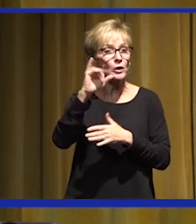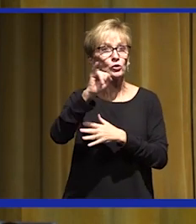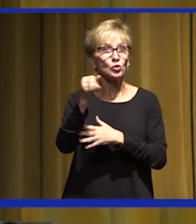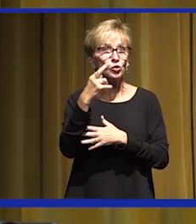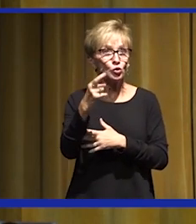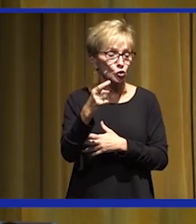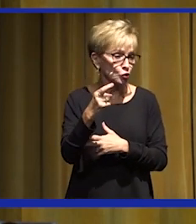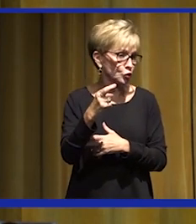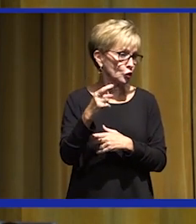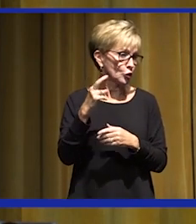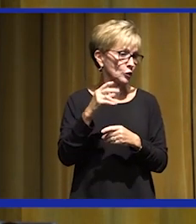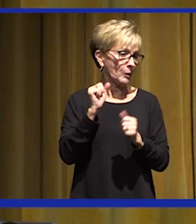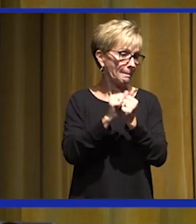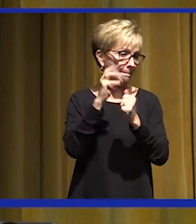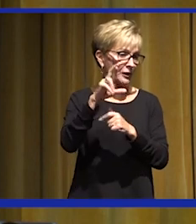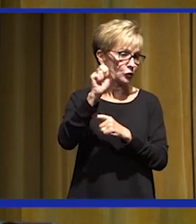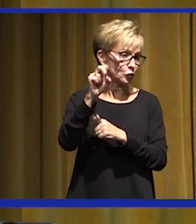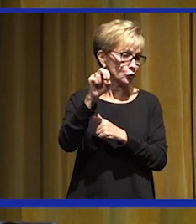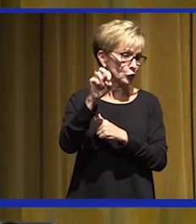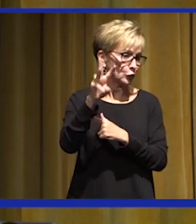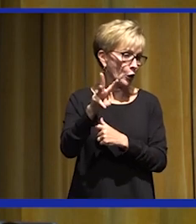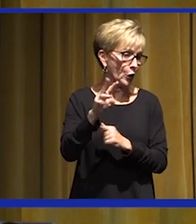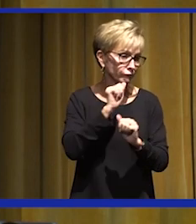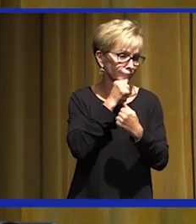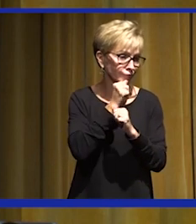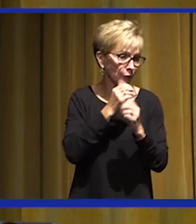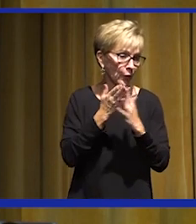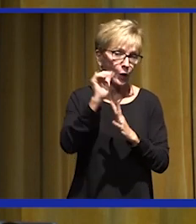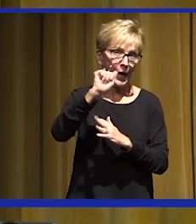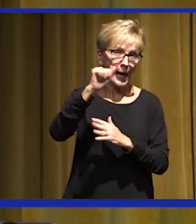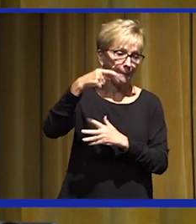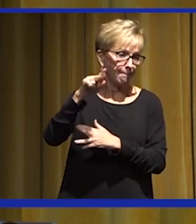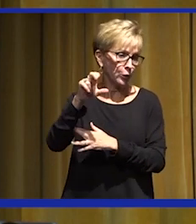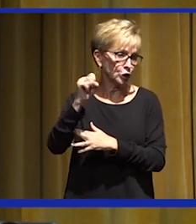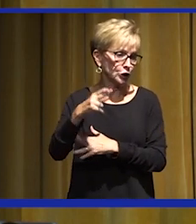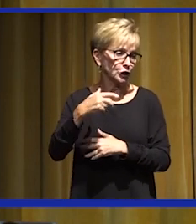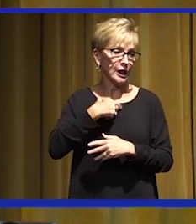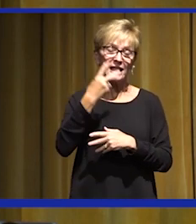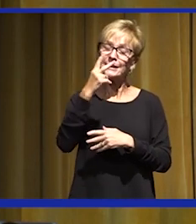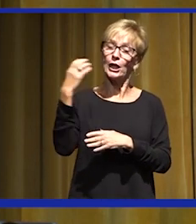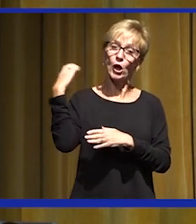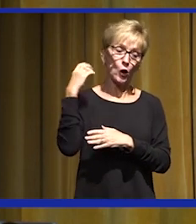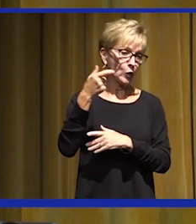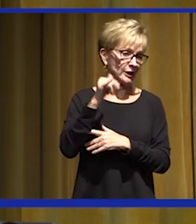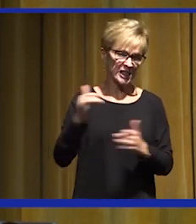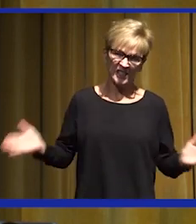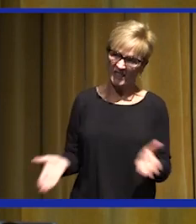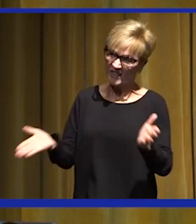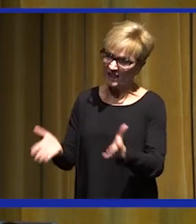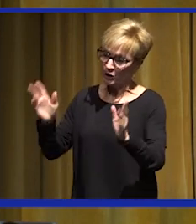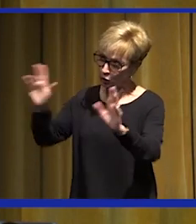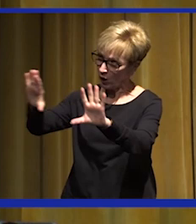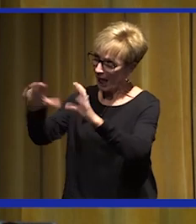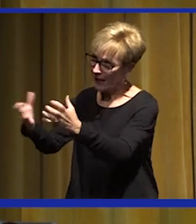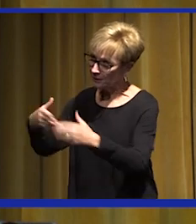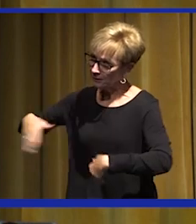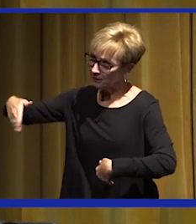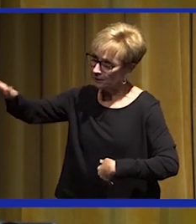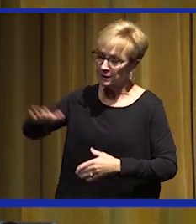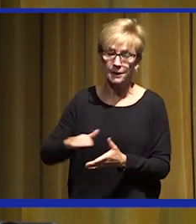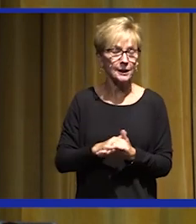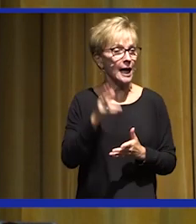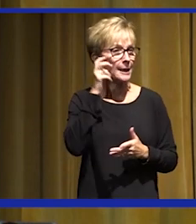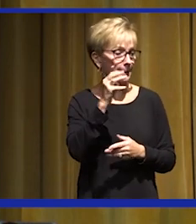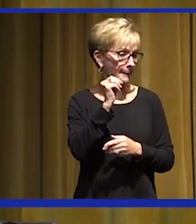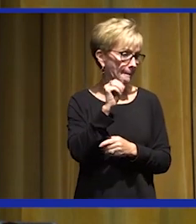a push with Mr. Snow. I watched Coach Gay tease you in the hall before ushering you to class. I listened